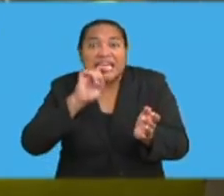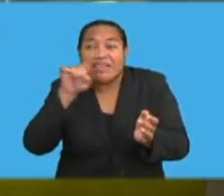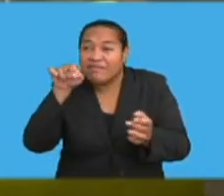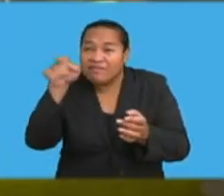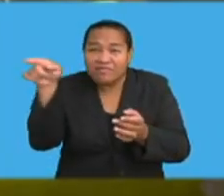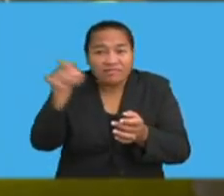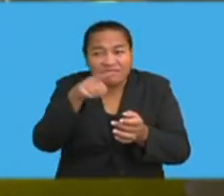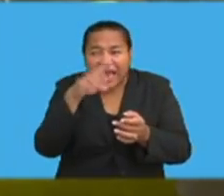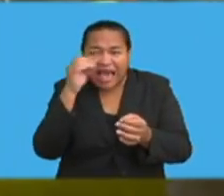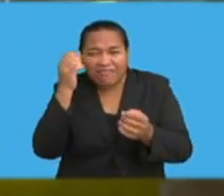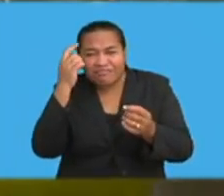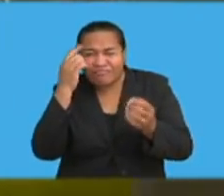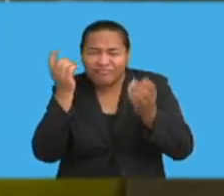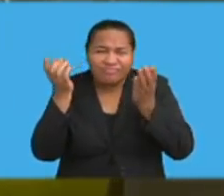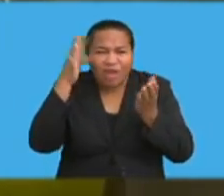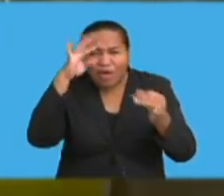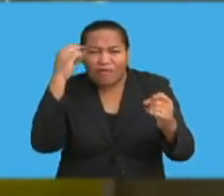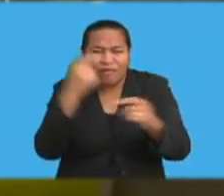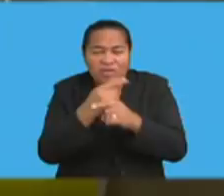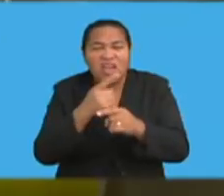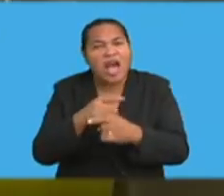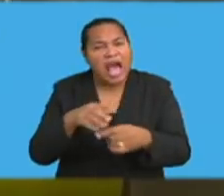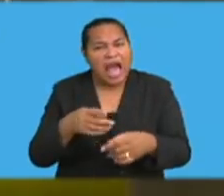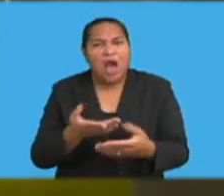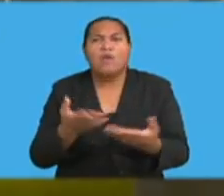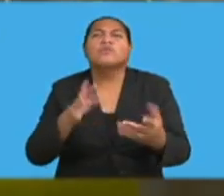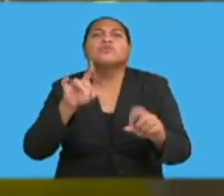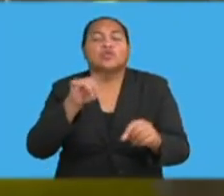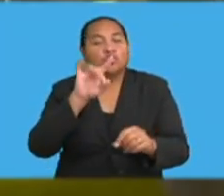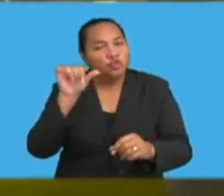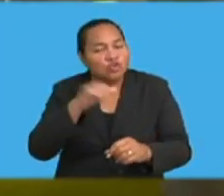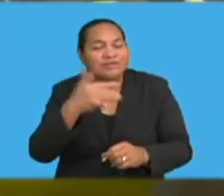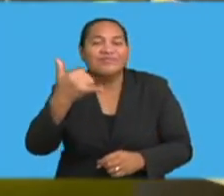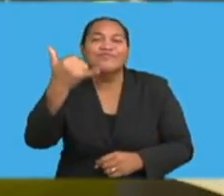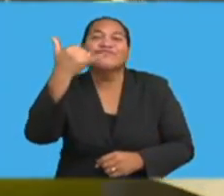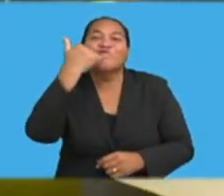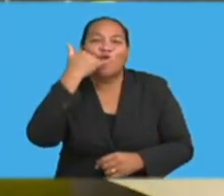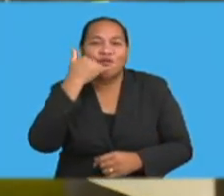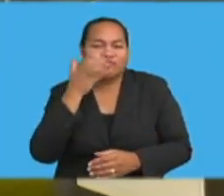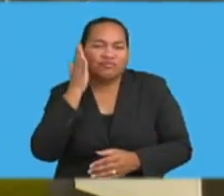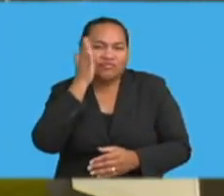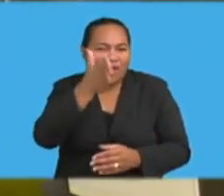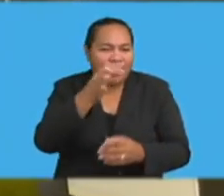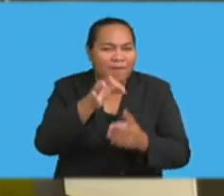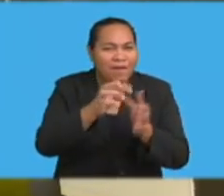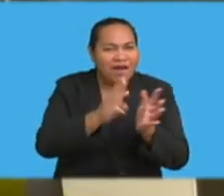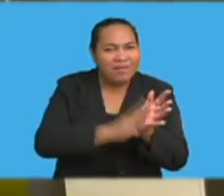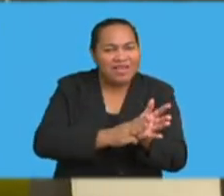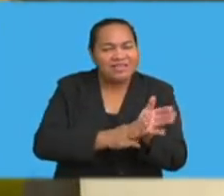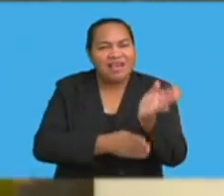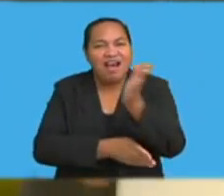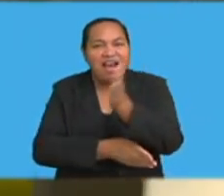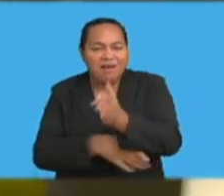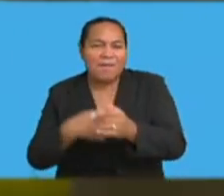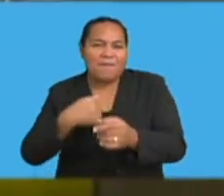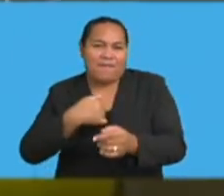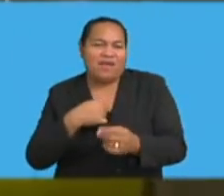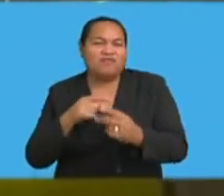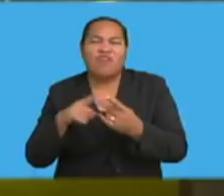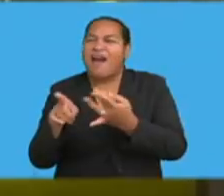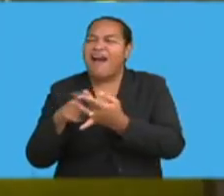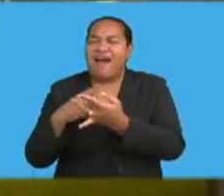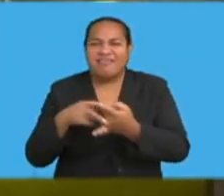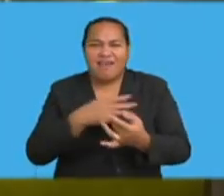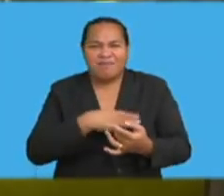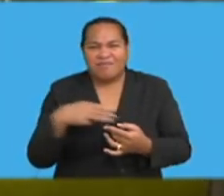could have very easily phoned up the Honourable Prime Minister, phoned me up, phoned up the Minister for Infrastructure Development, and